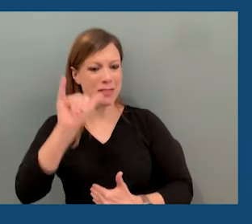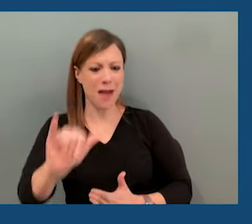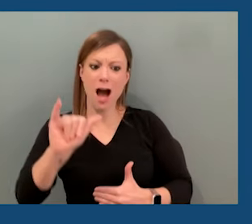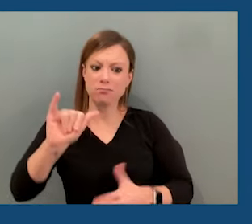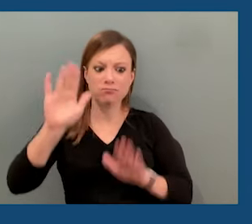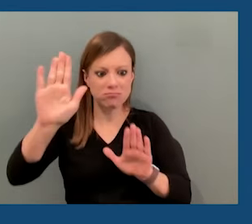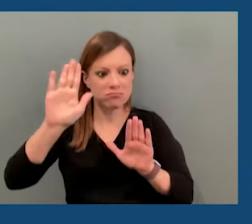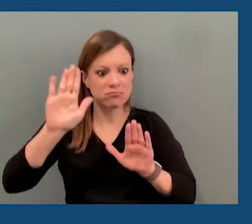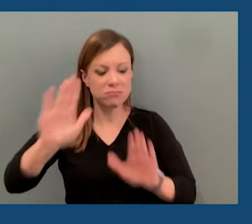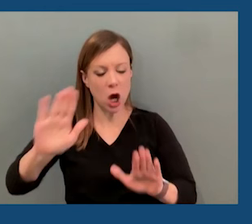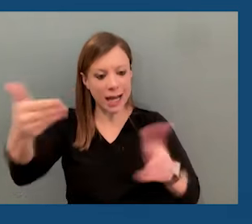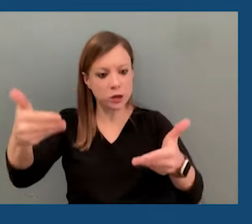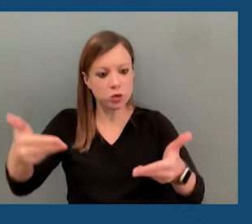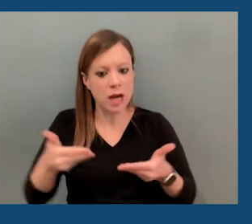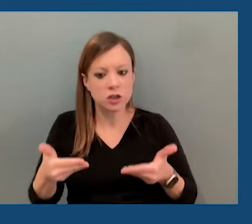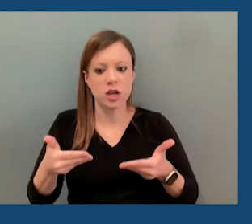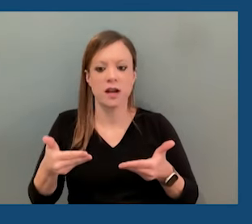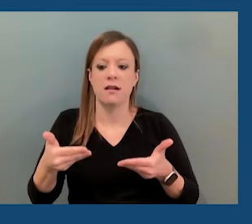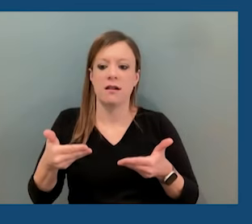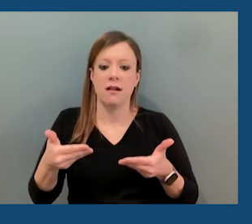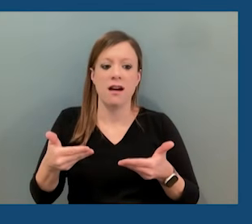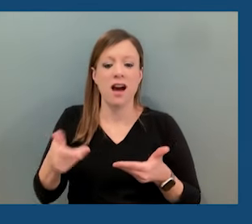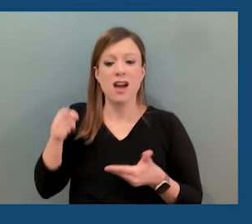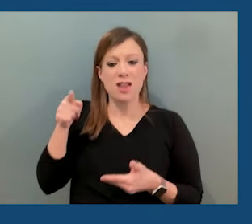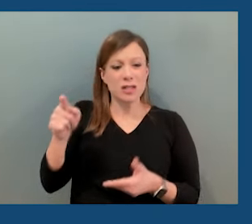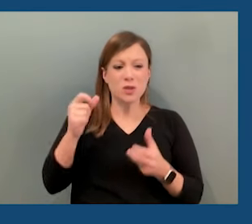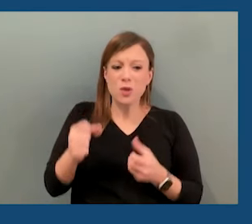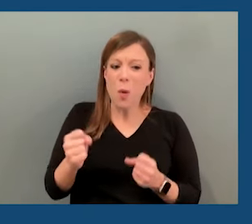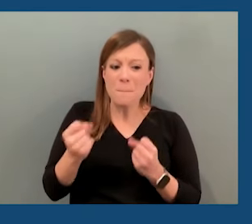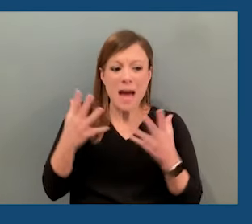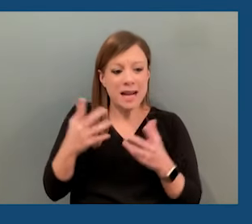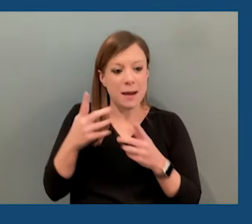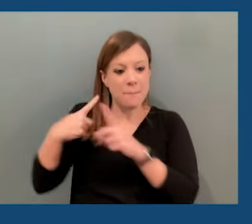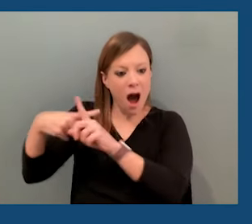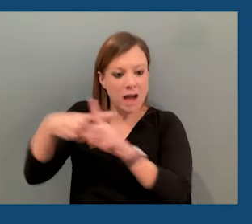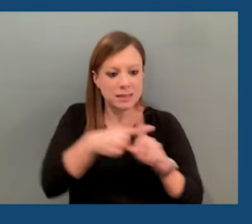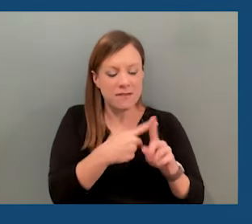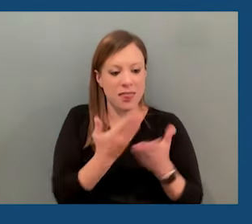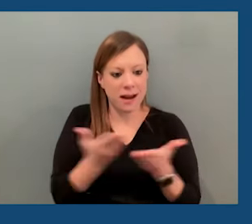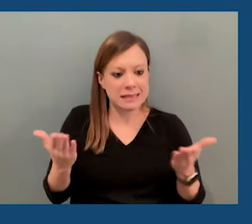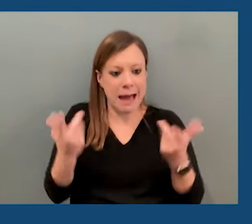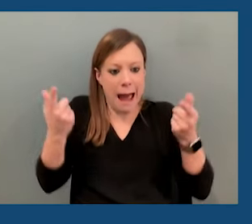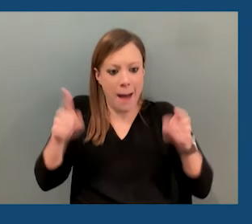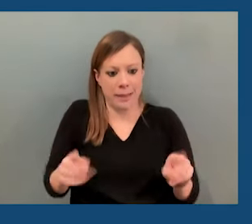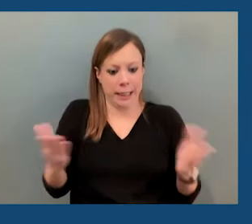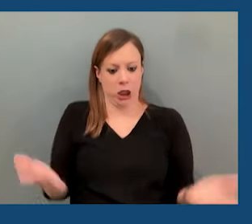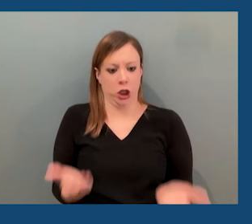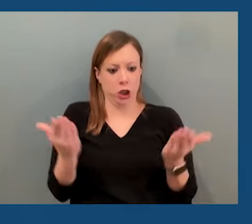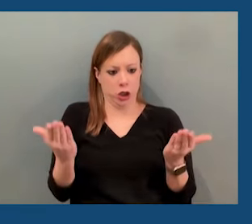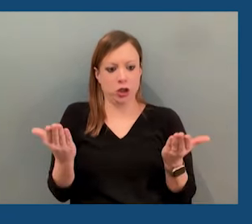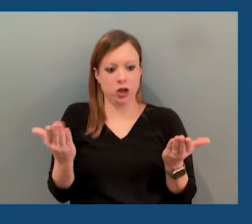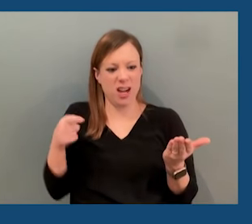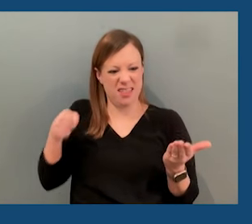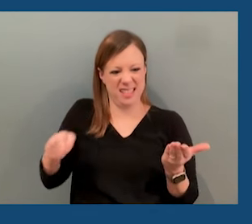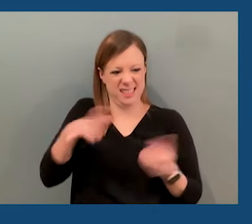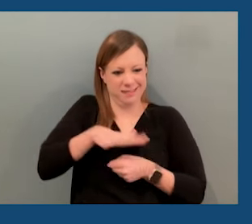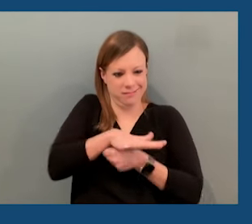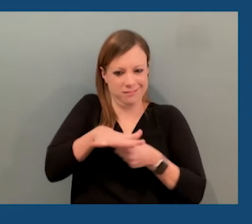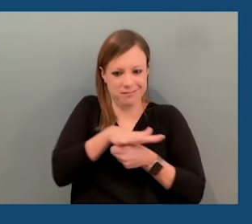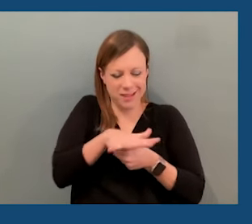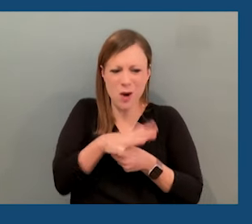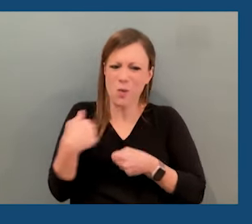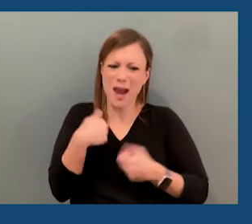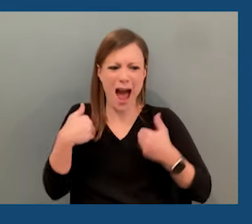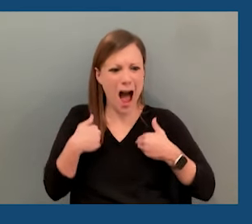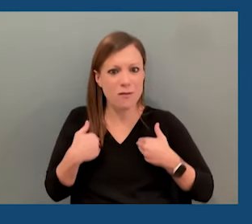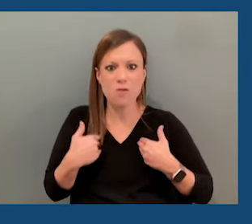are so many positive things that are happening here in the Mid-Hudson Valley region with so many opportunities for growth. And thank you, Governor, because